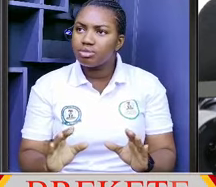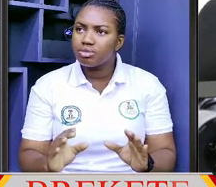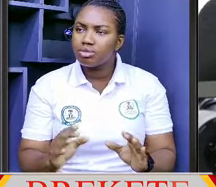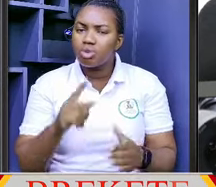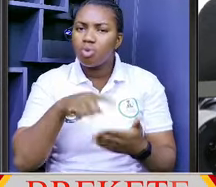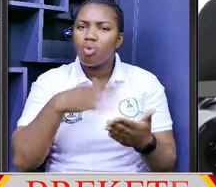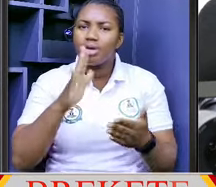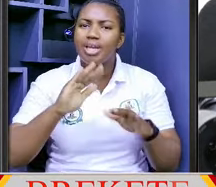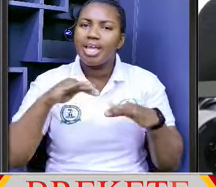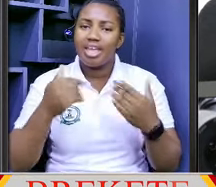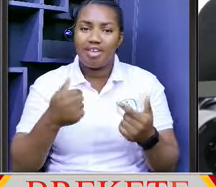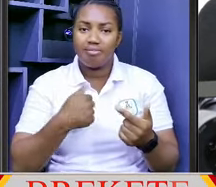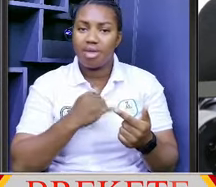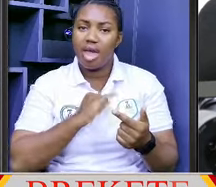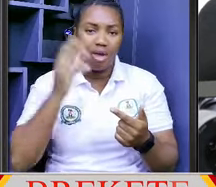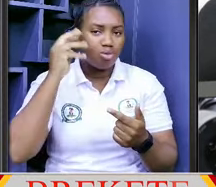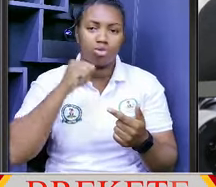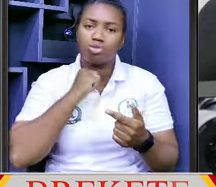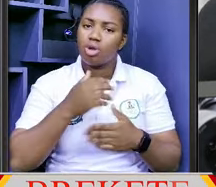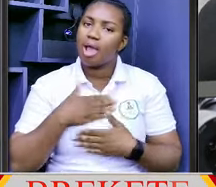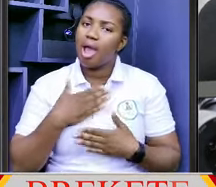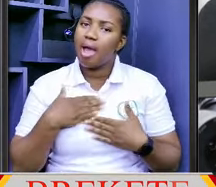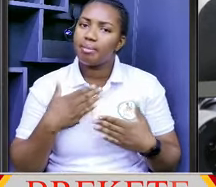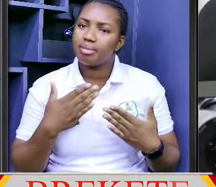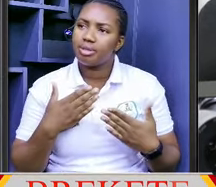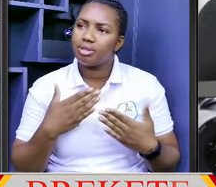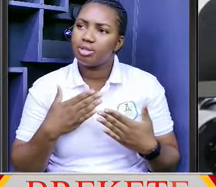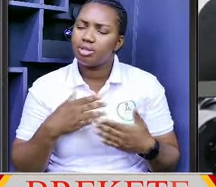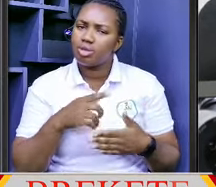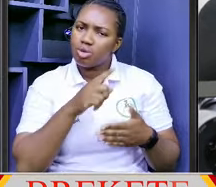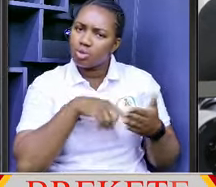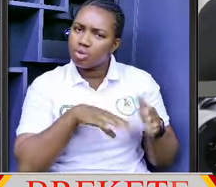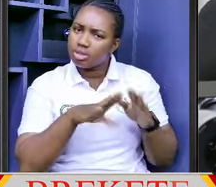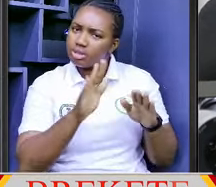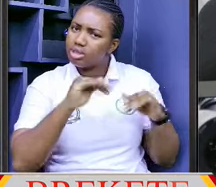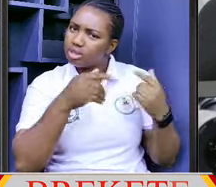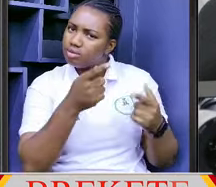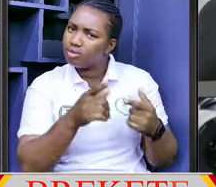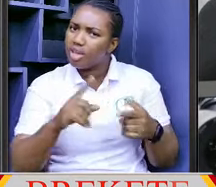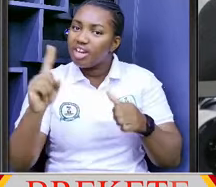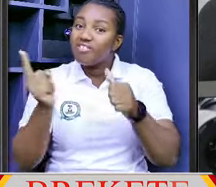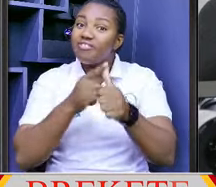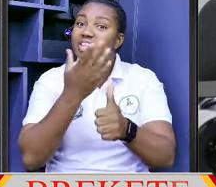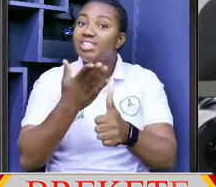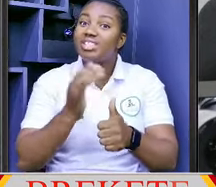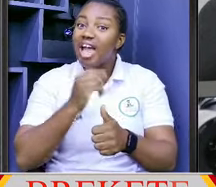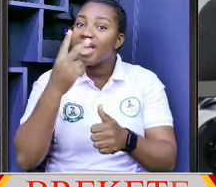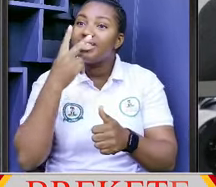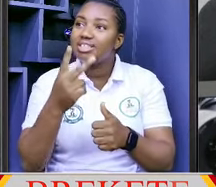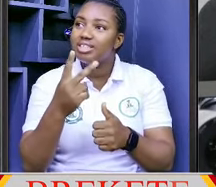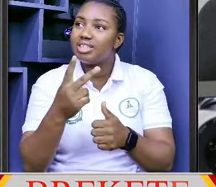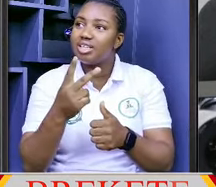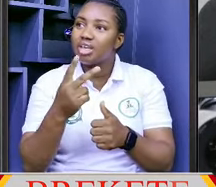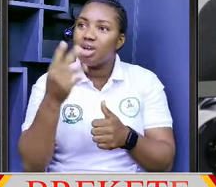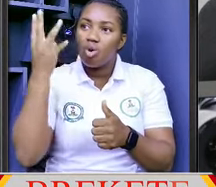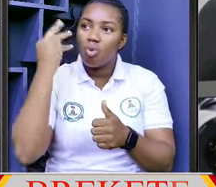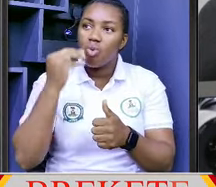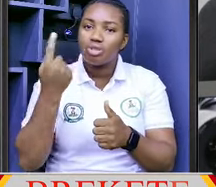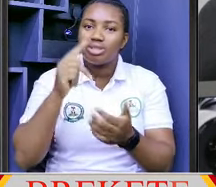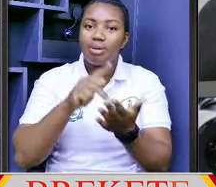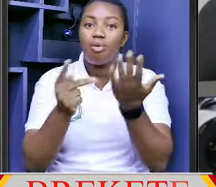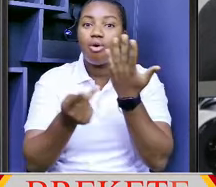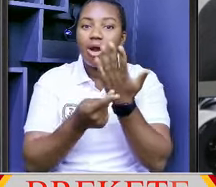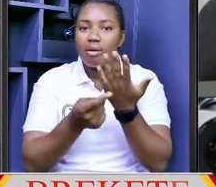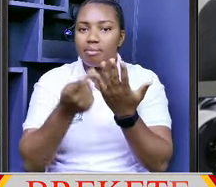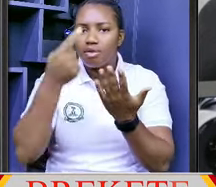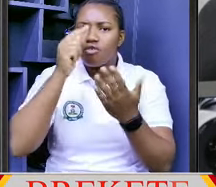what they gave me, I was not impressed. What did they give you? The first thing I saw was the program for